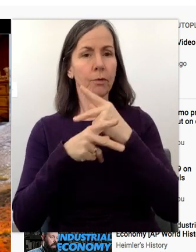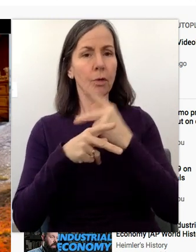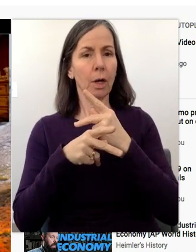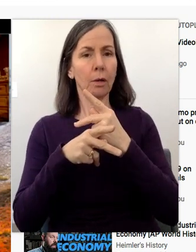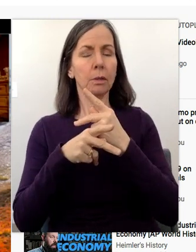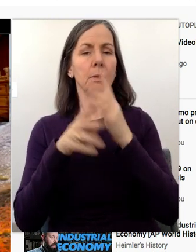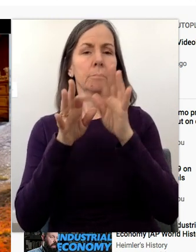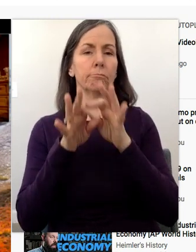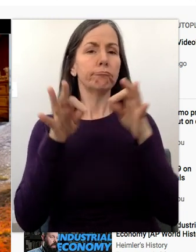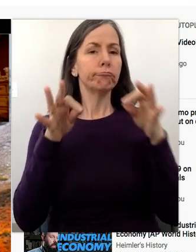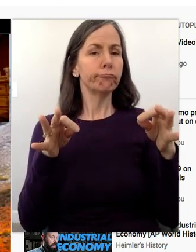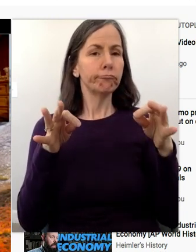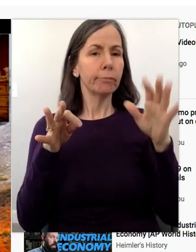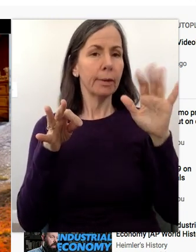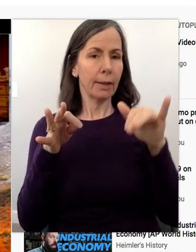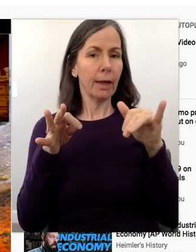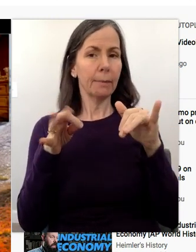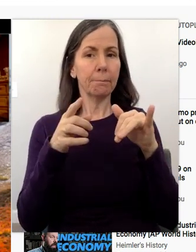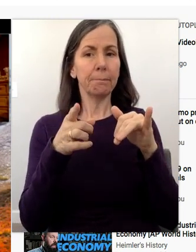were in this form.